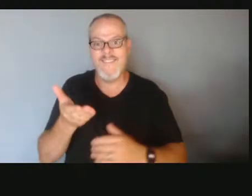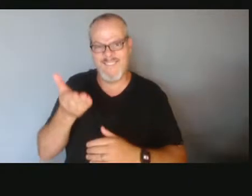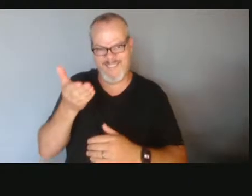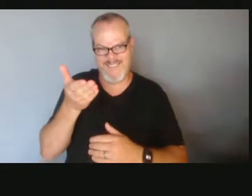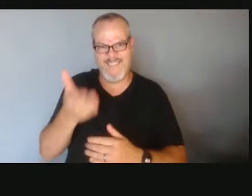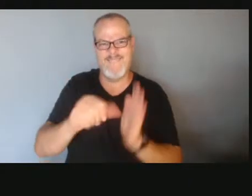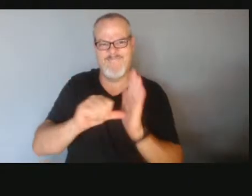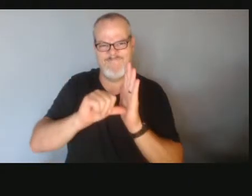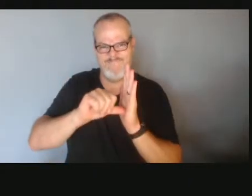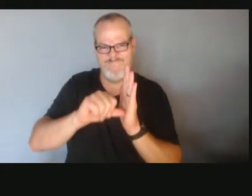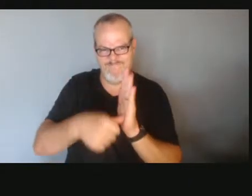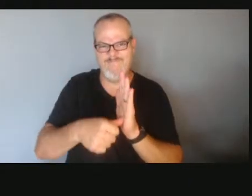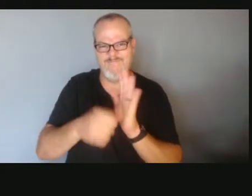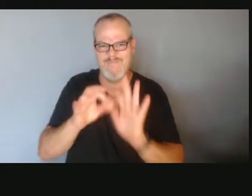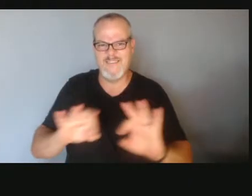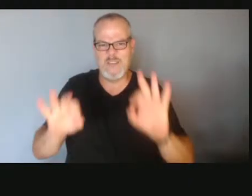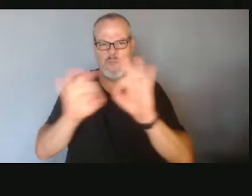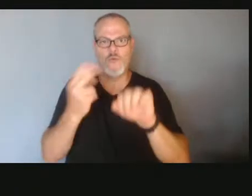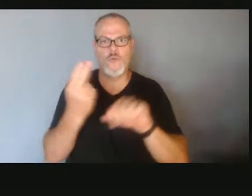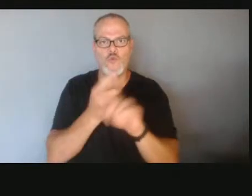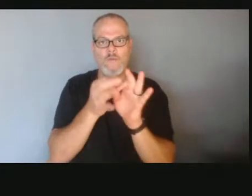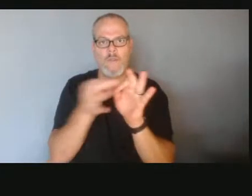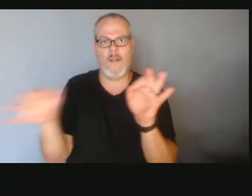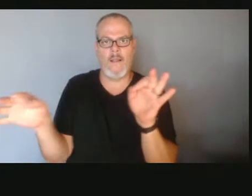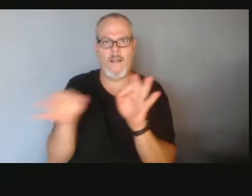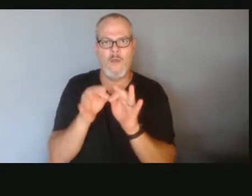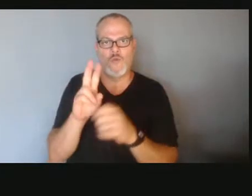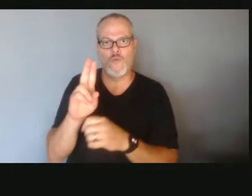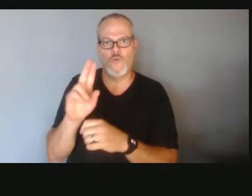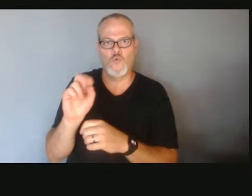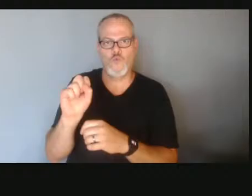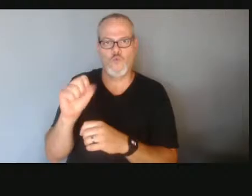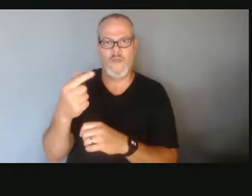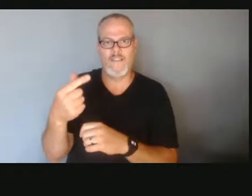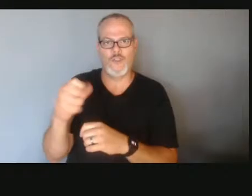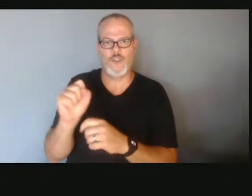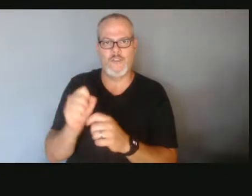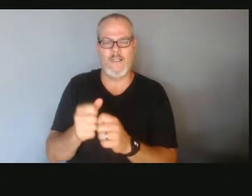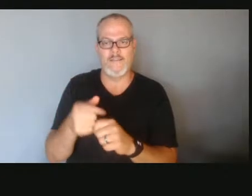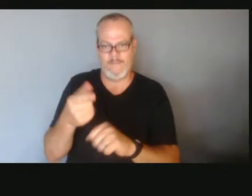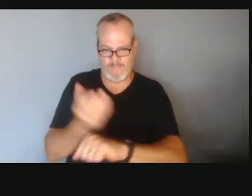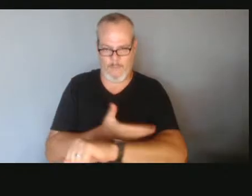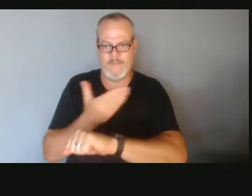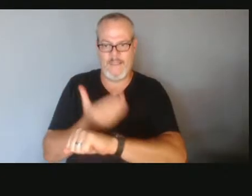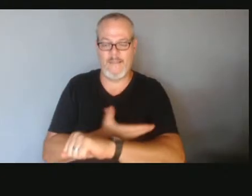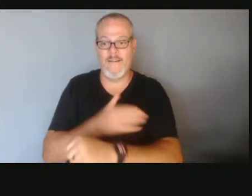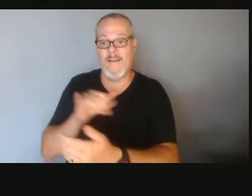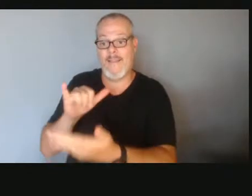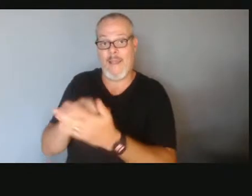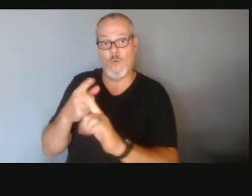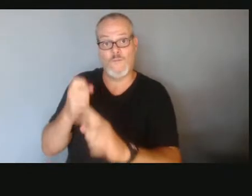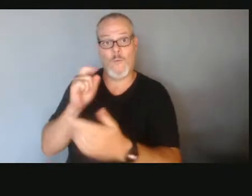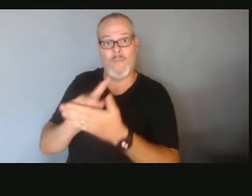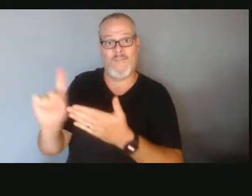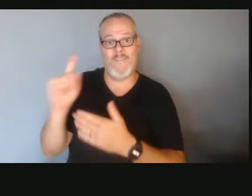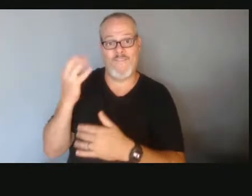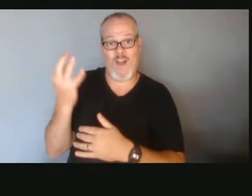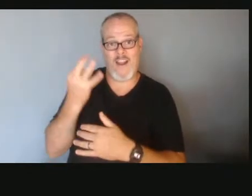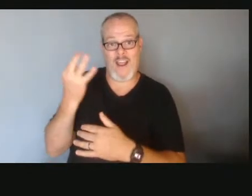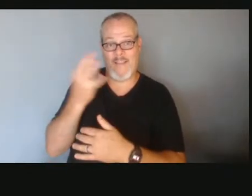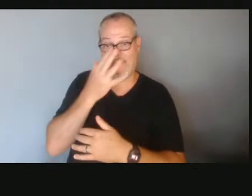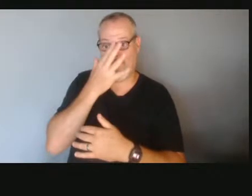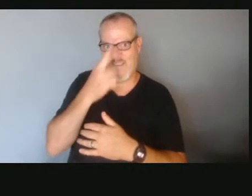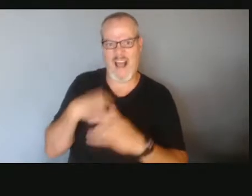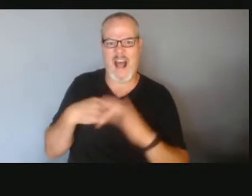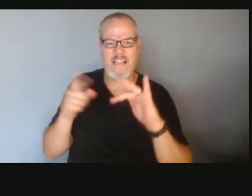underscores the need for this language here in the USGS text update. So this was the one that put out Friday. I'll skip everything since then